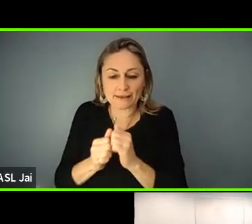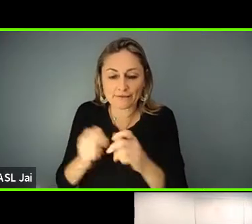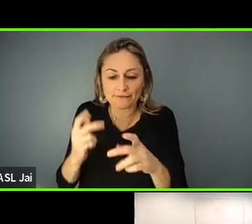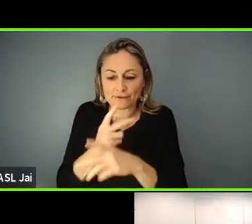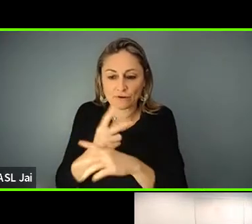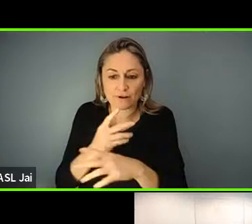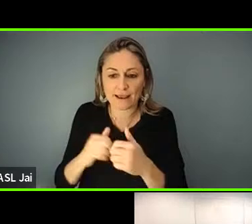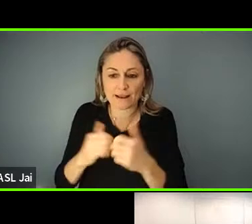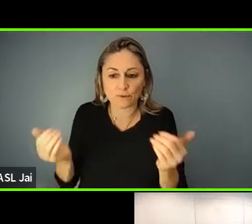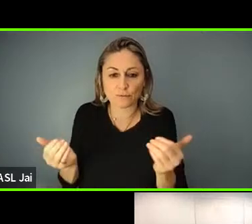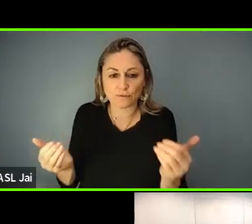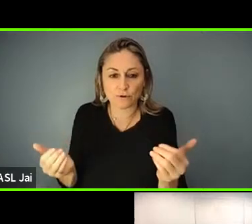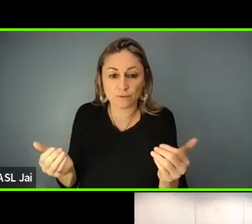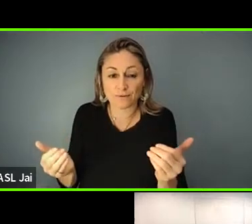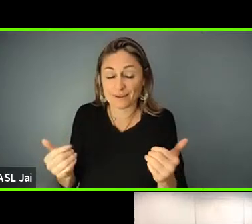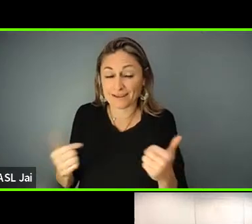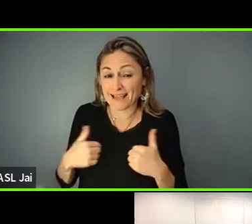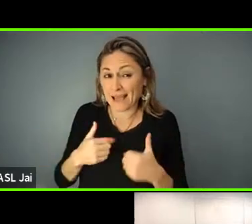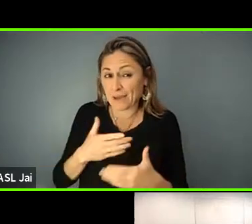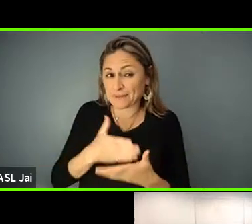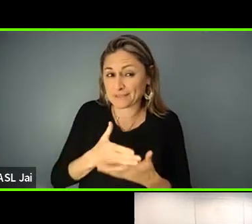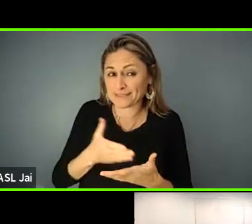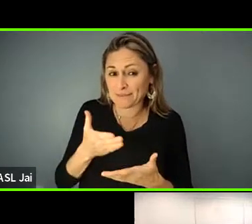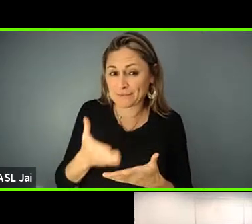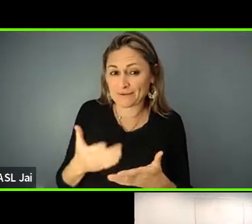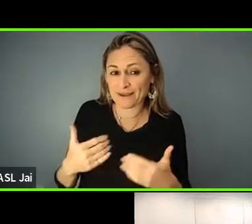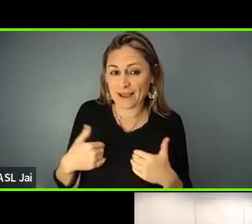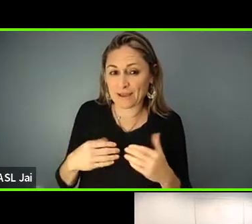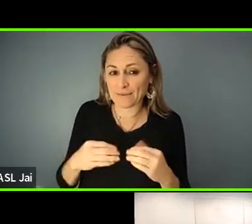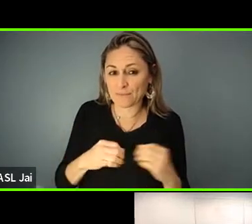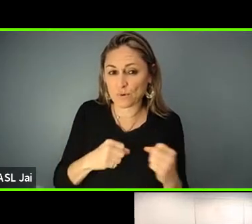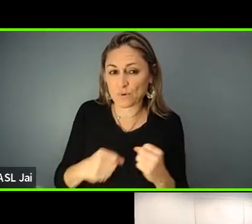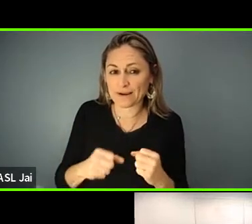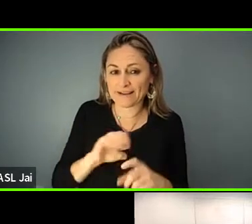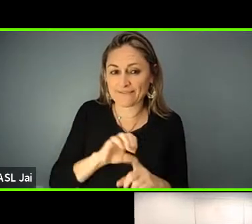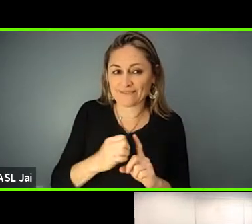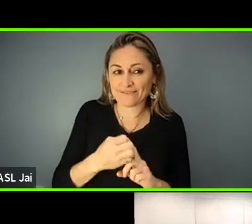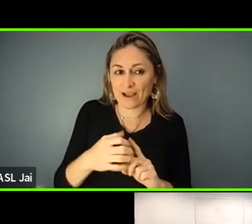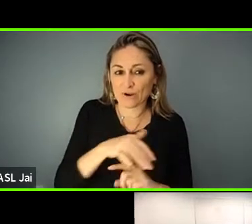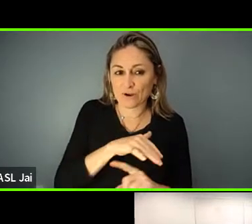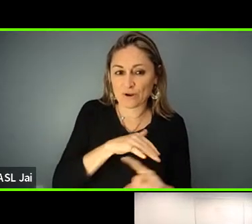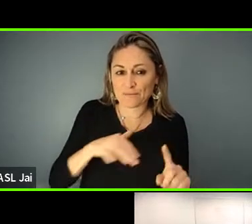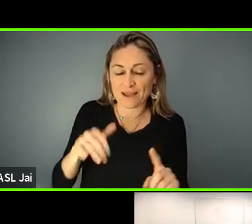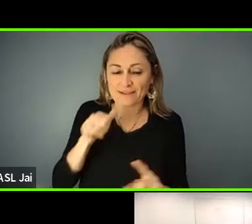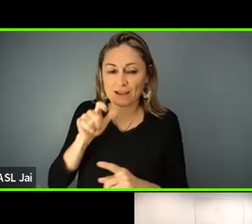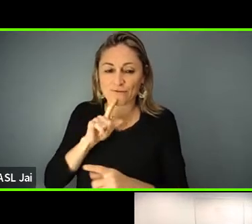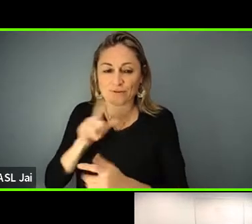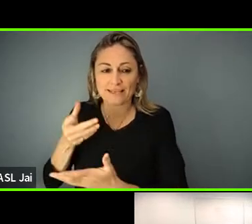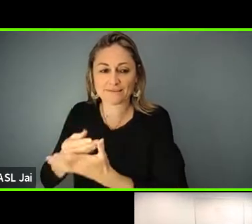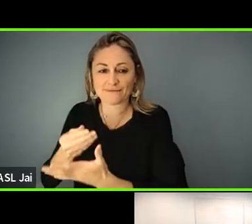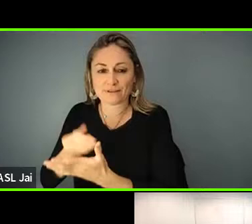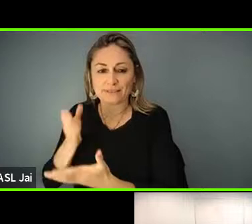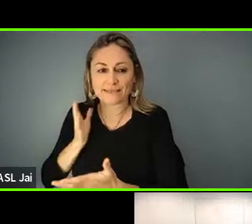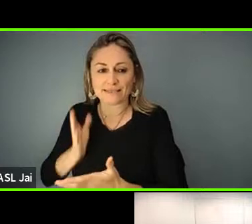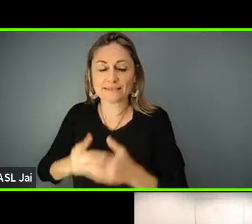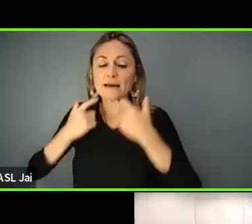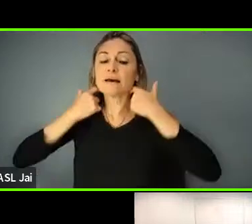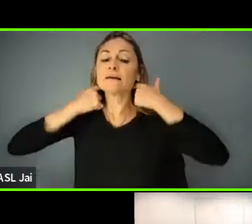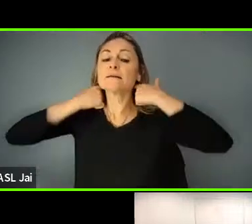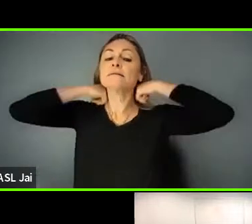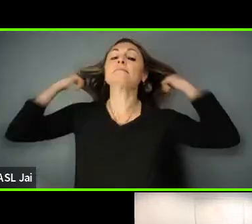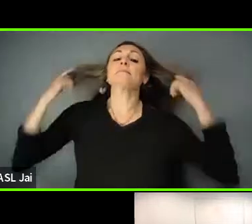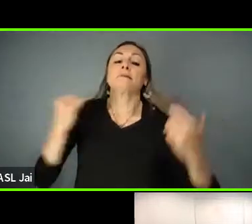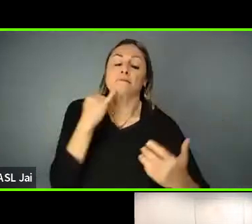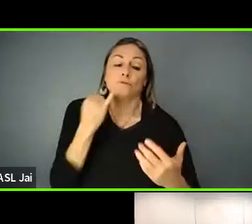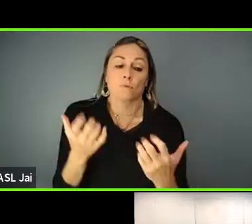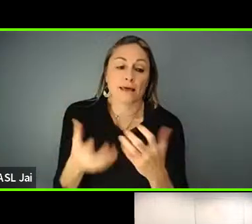forward. I'm going to stop there because I'm more environmental and not on the funding side, but if there's anything else that folks want to add to